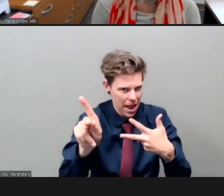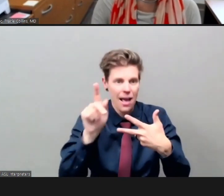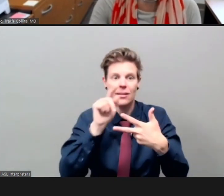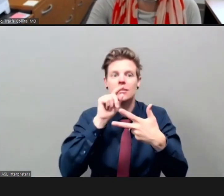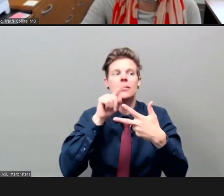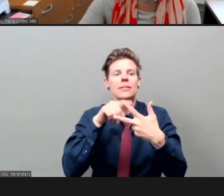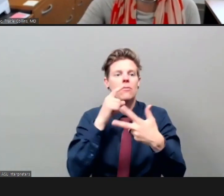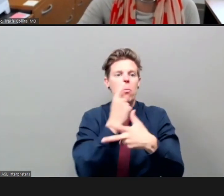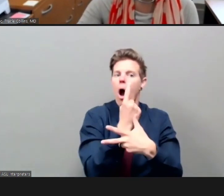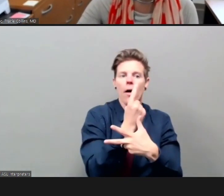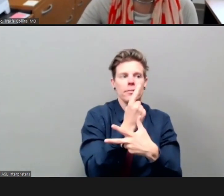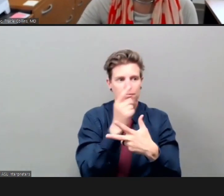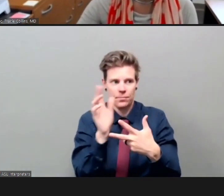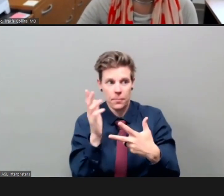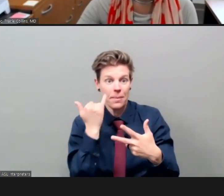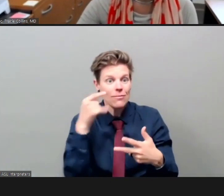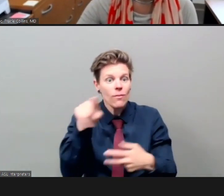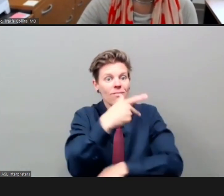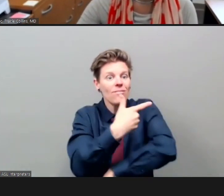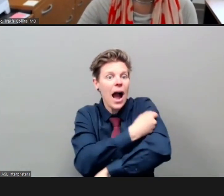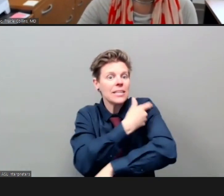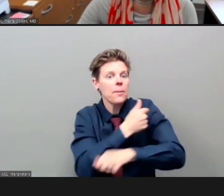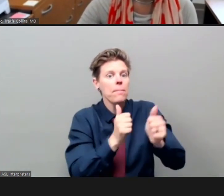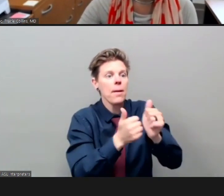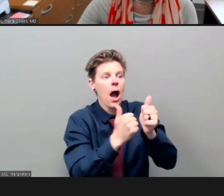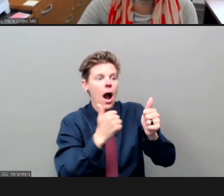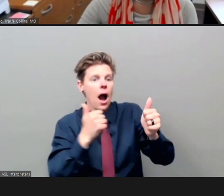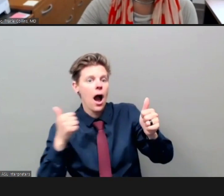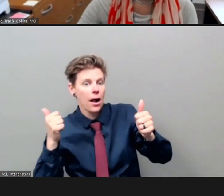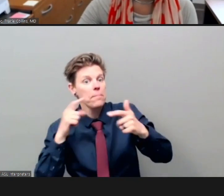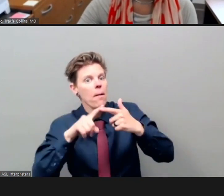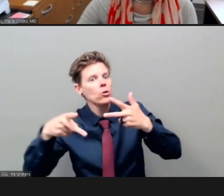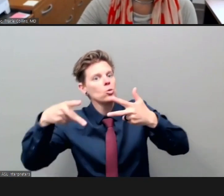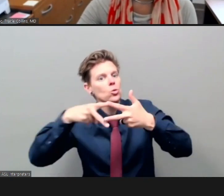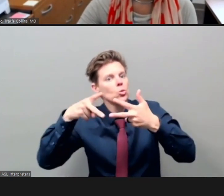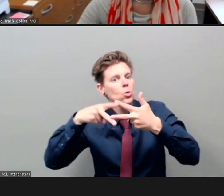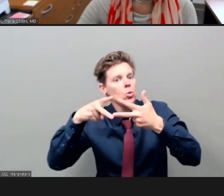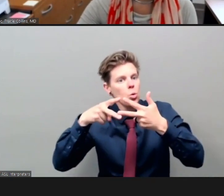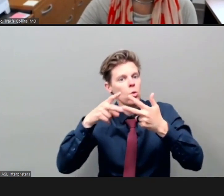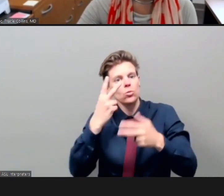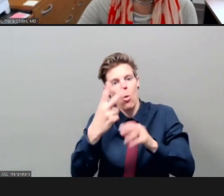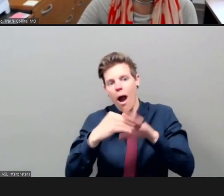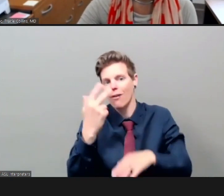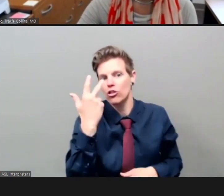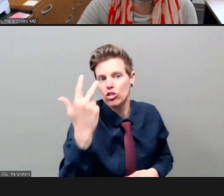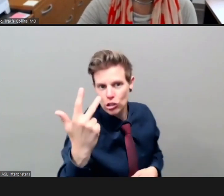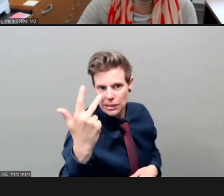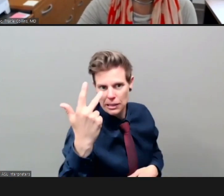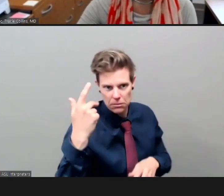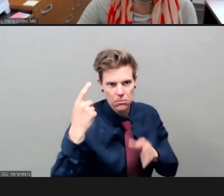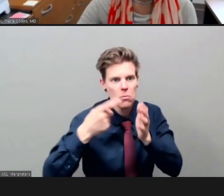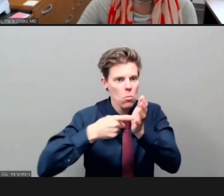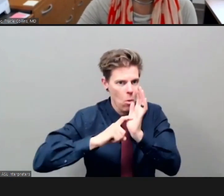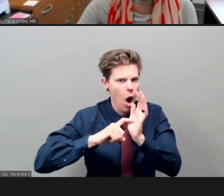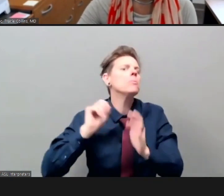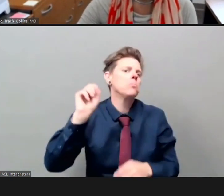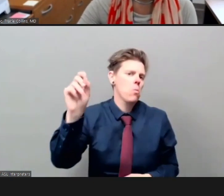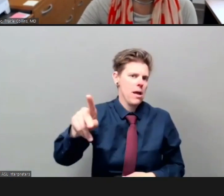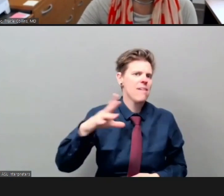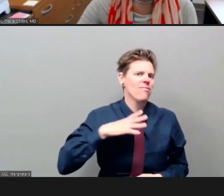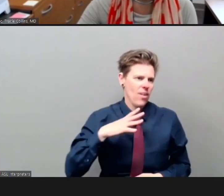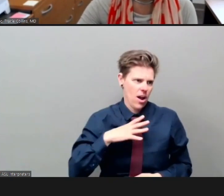requirement to stay turquoise, but it's a 2 out of 3 thing. So I want to say that. On the vaccine